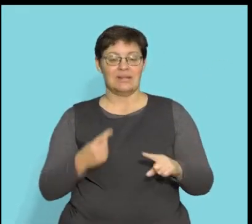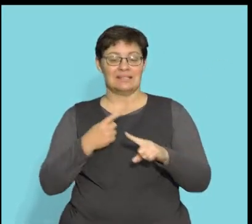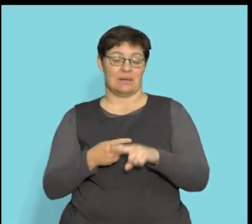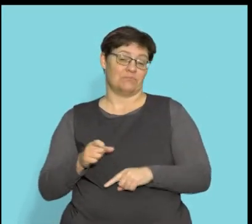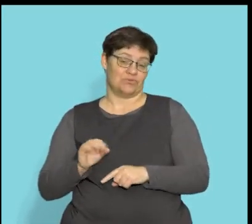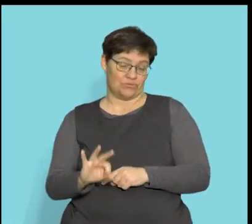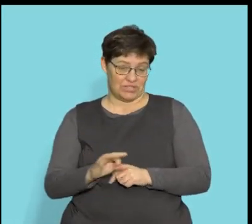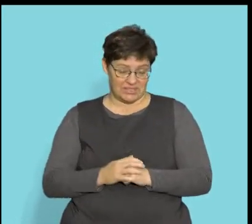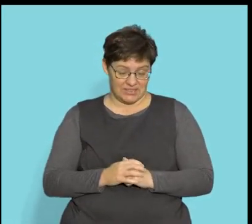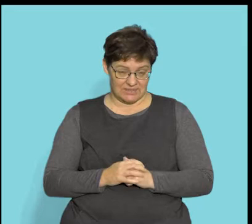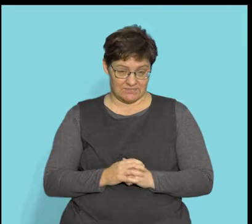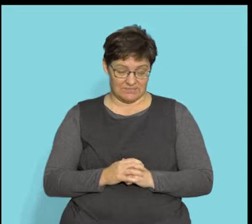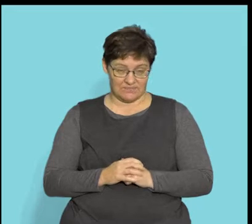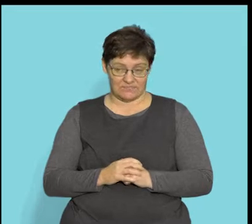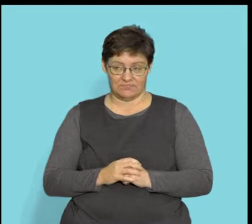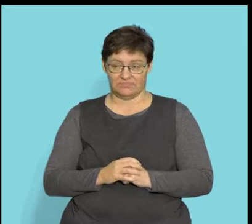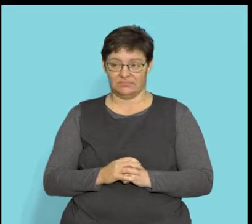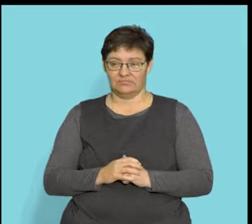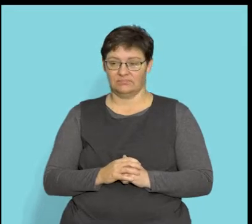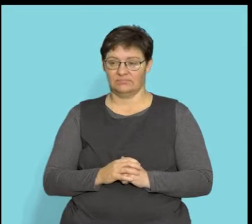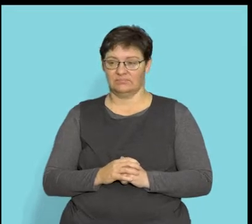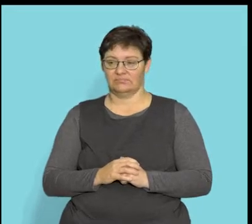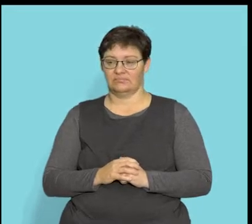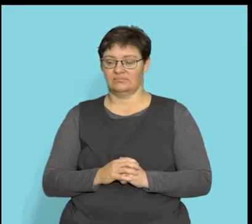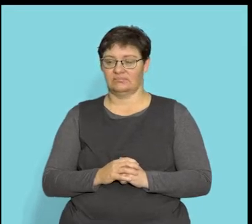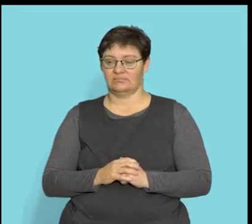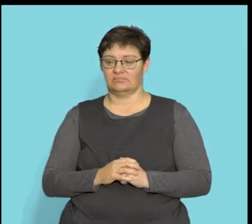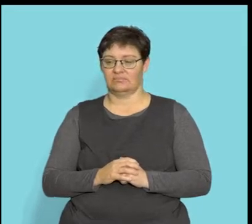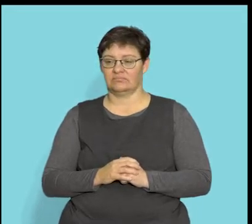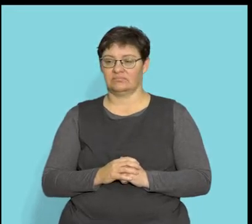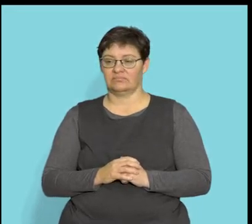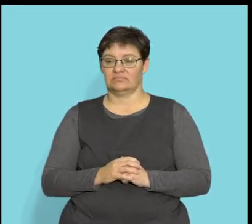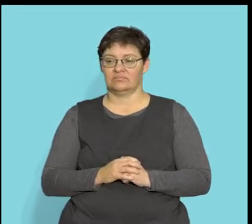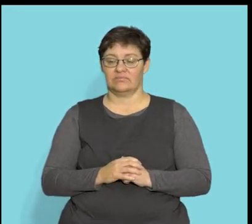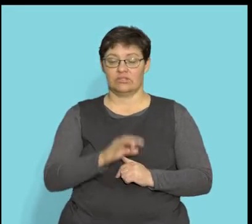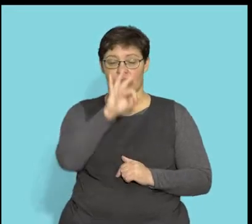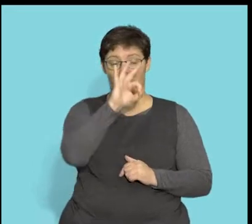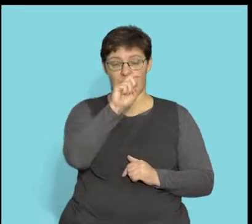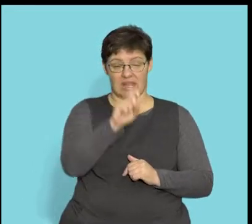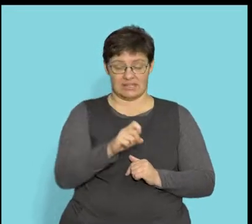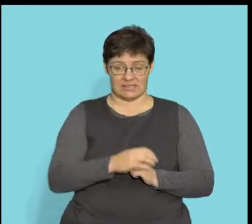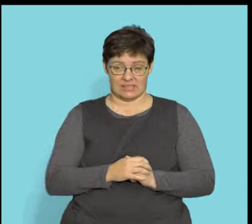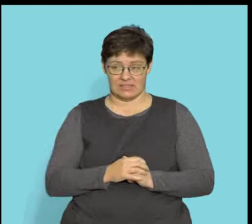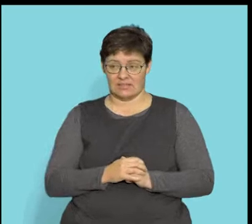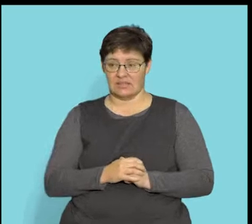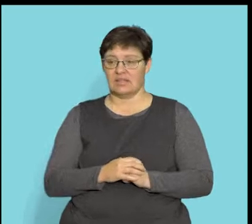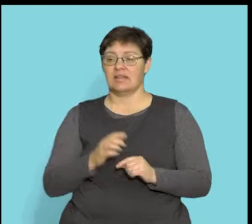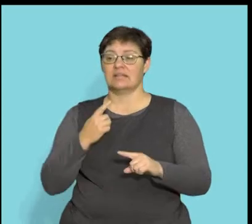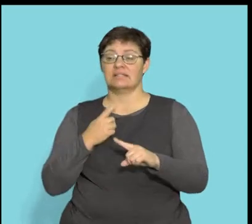been multiplied by a scale factor of 3. Length times breadth would end up being